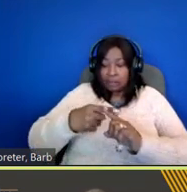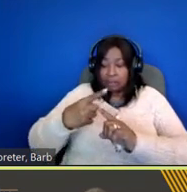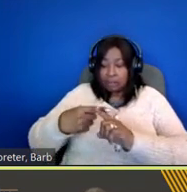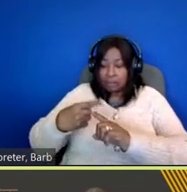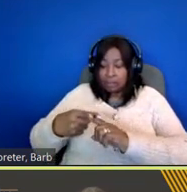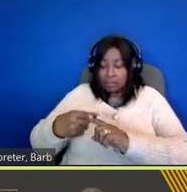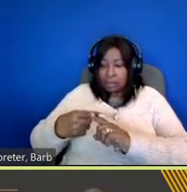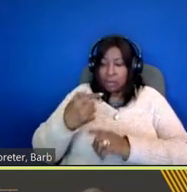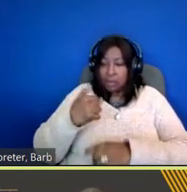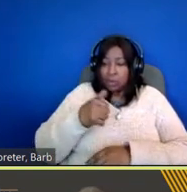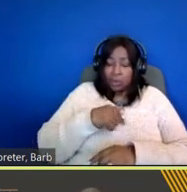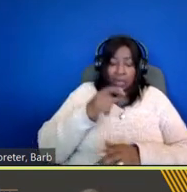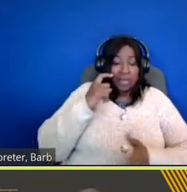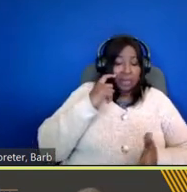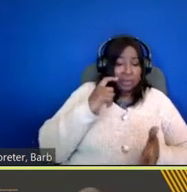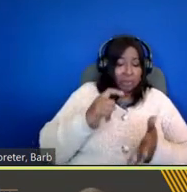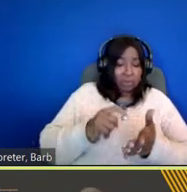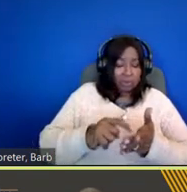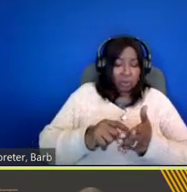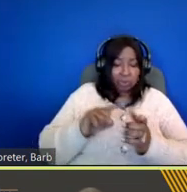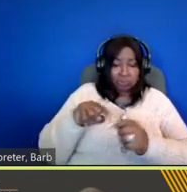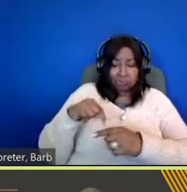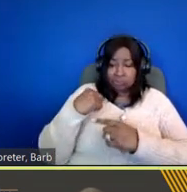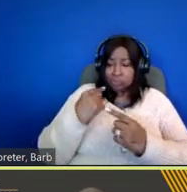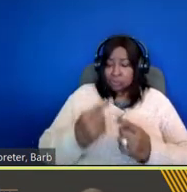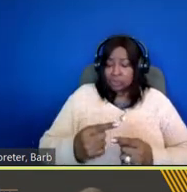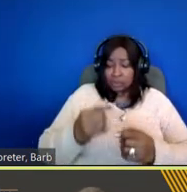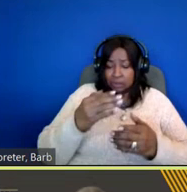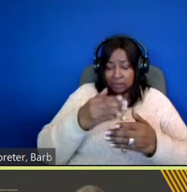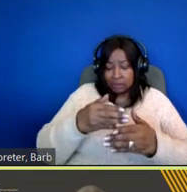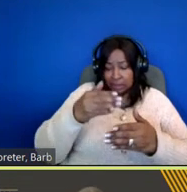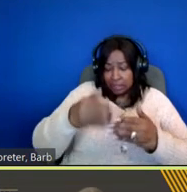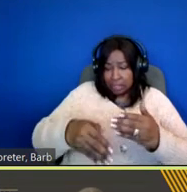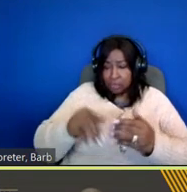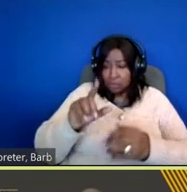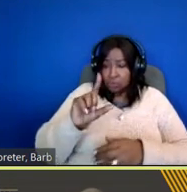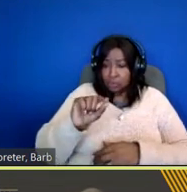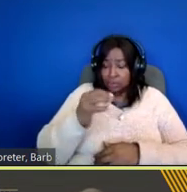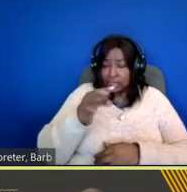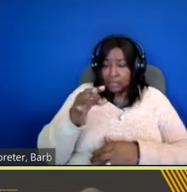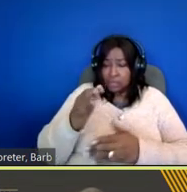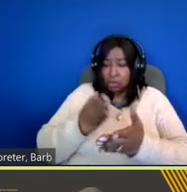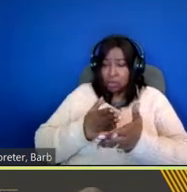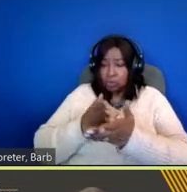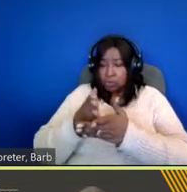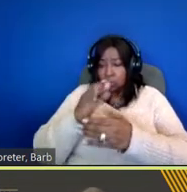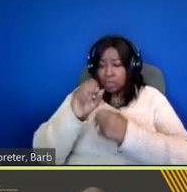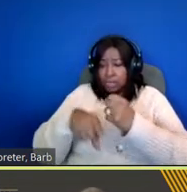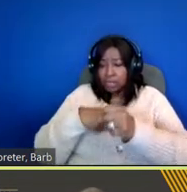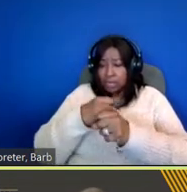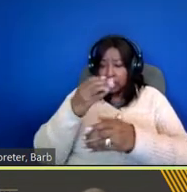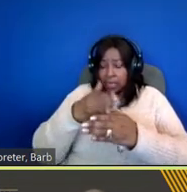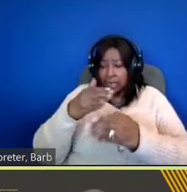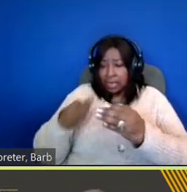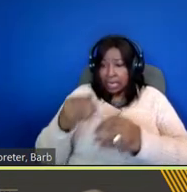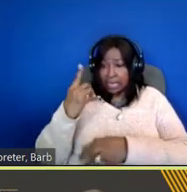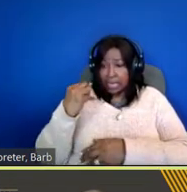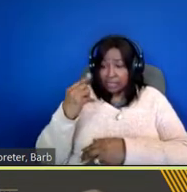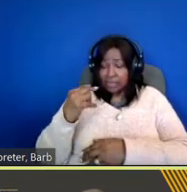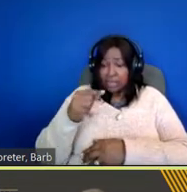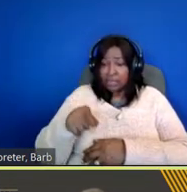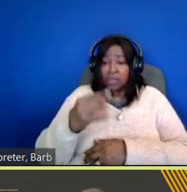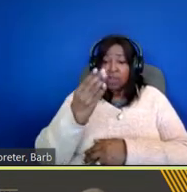seeing is since the very end of 2019 through year end last year, there's a